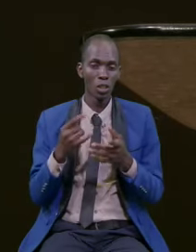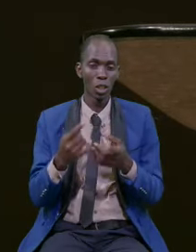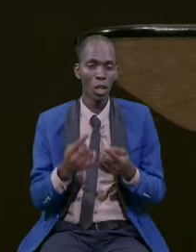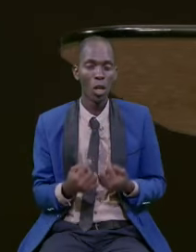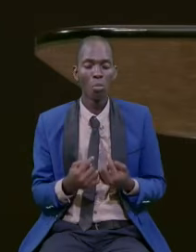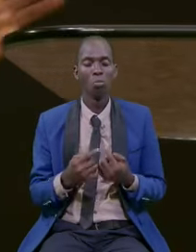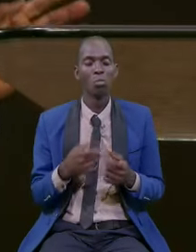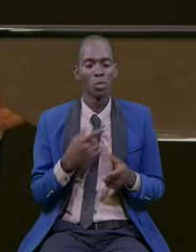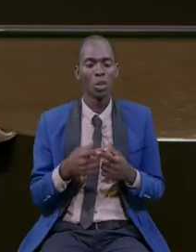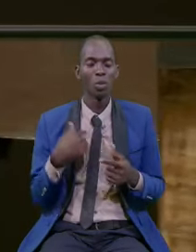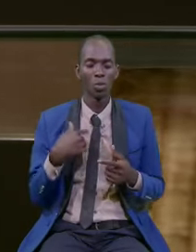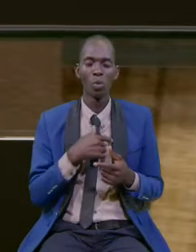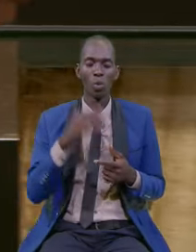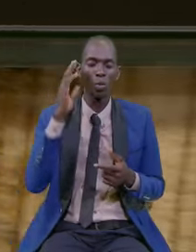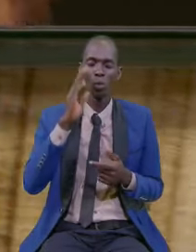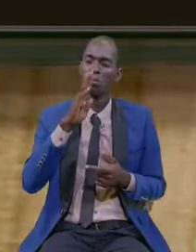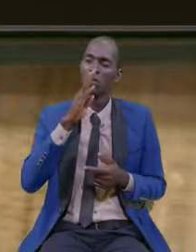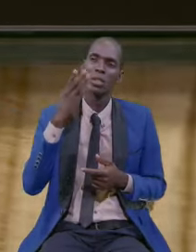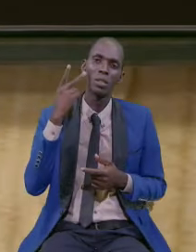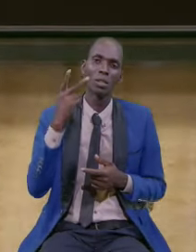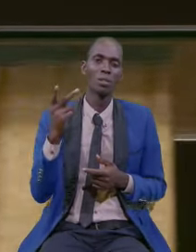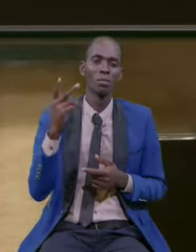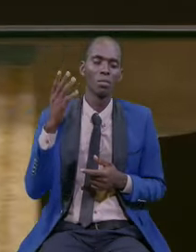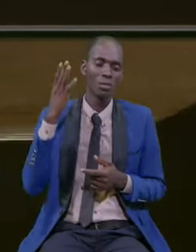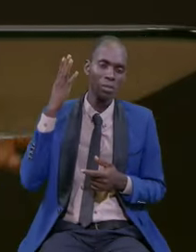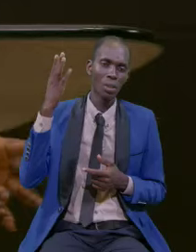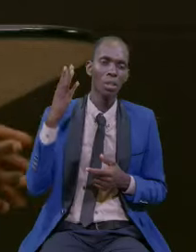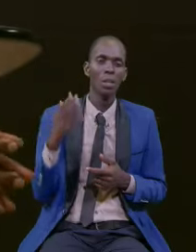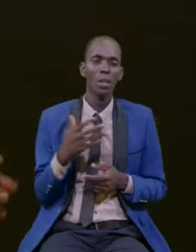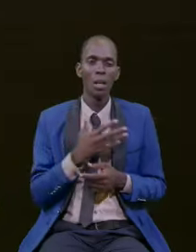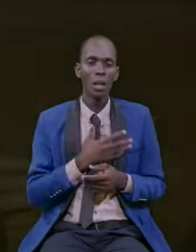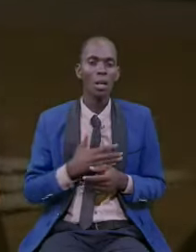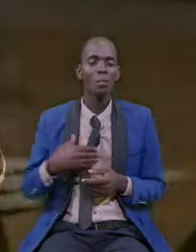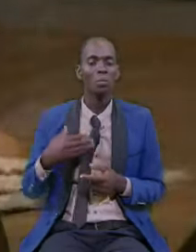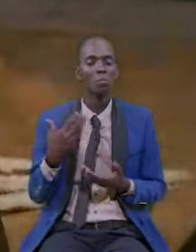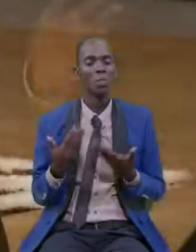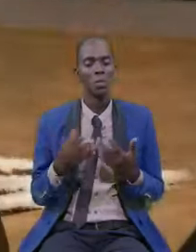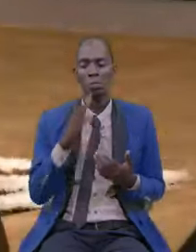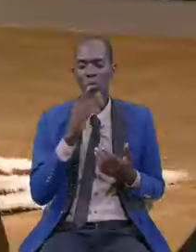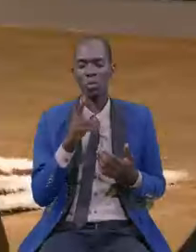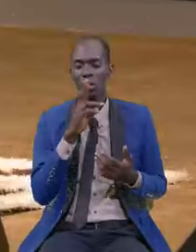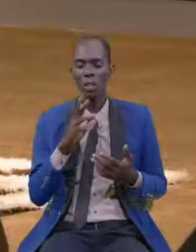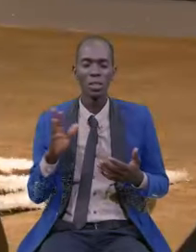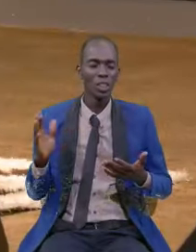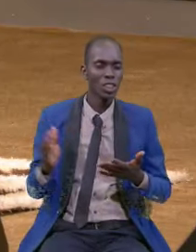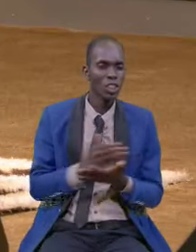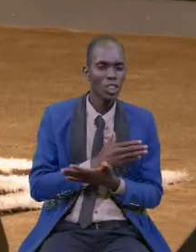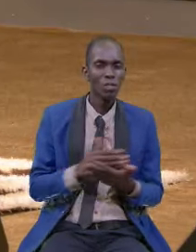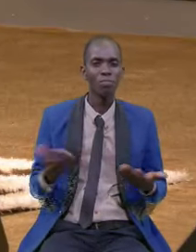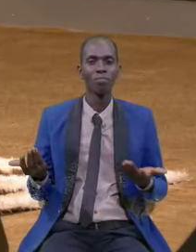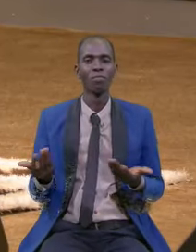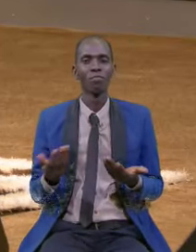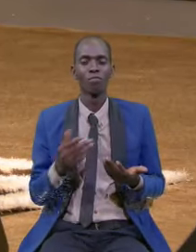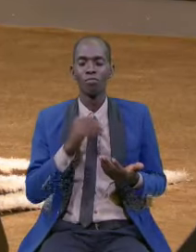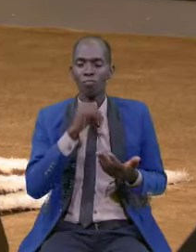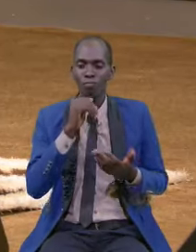life, we're sinning and sinning and sinning and struggling and, you know, impatient, and beat that down